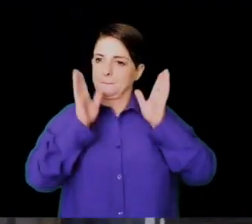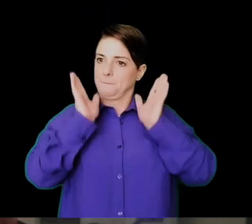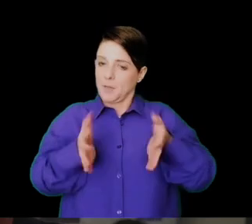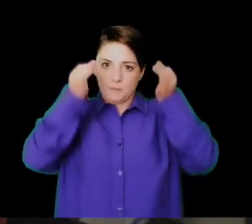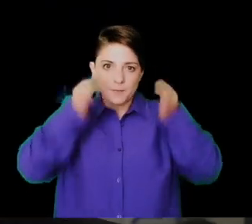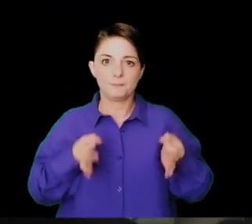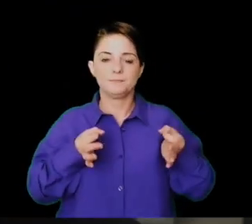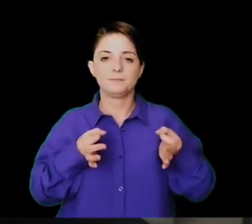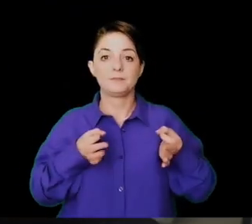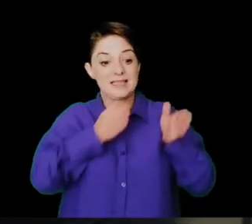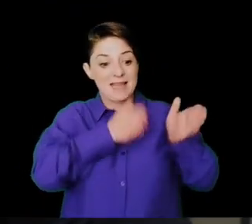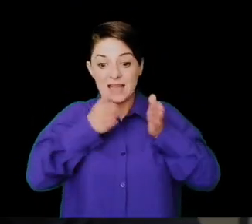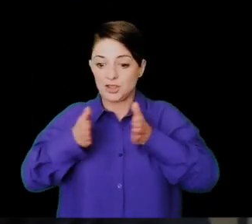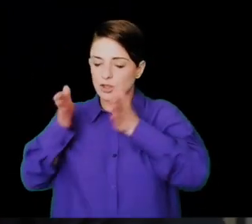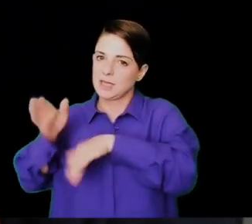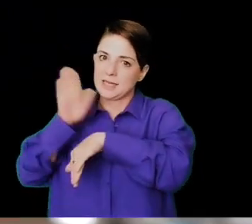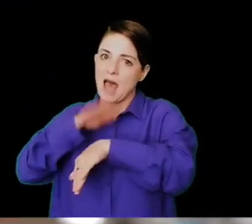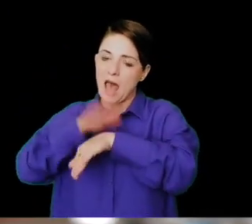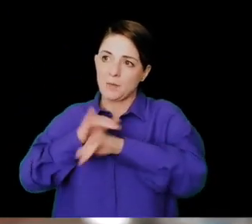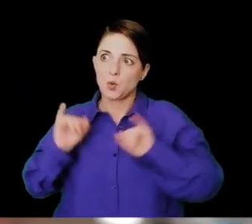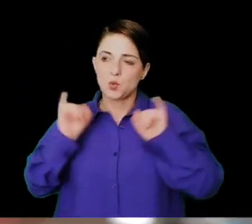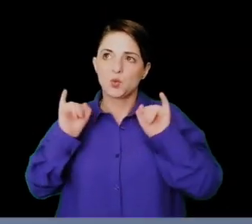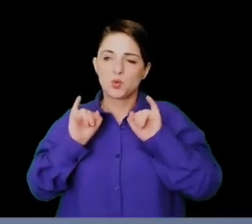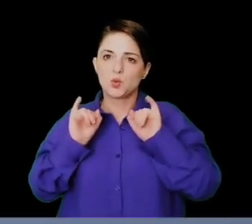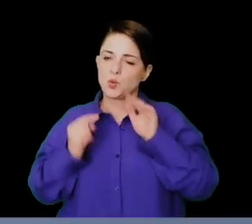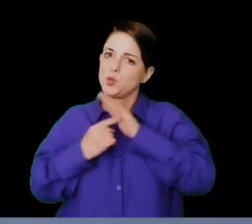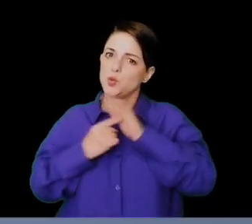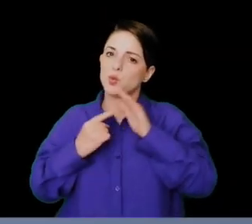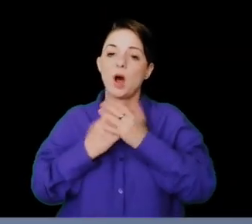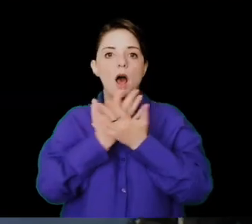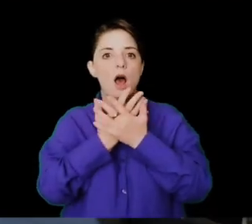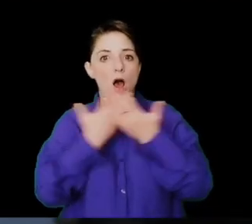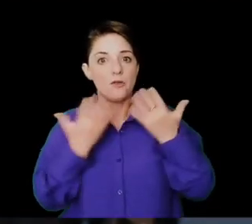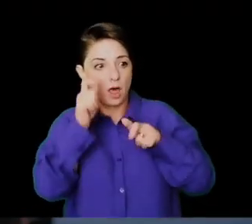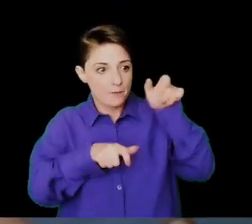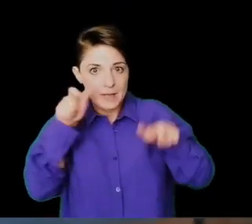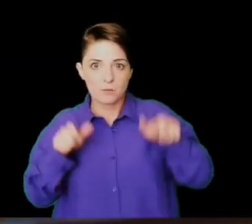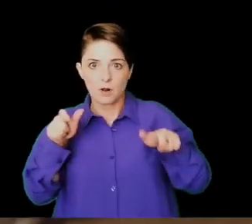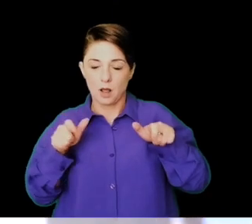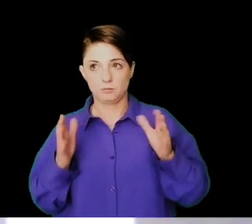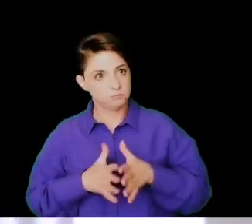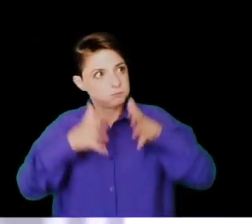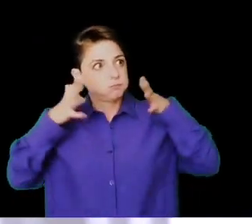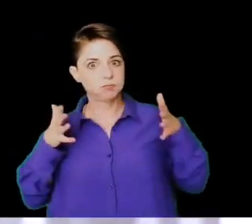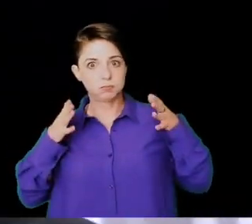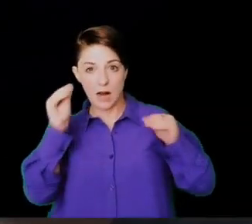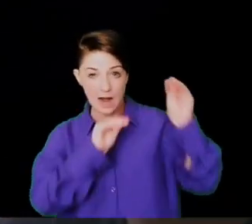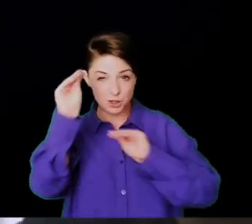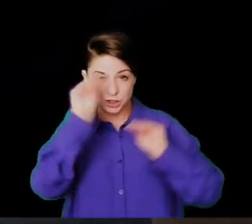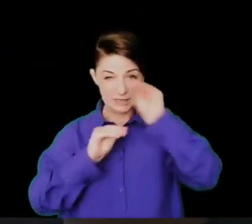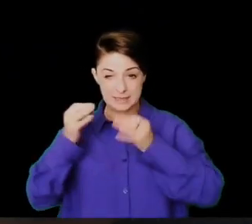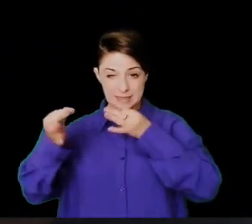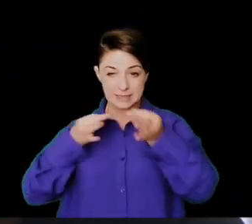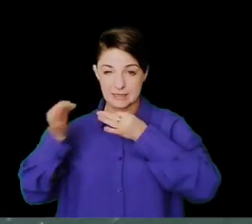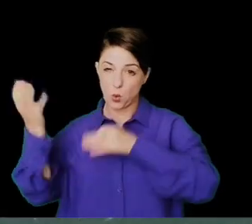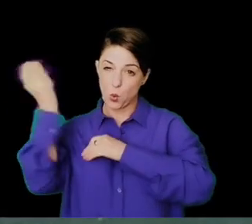What the team does now has to be just right, and each stage will be time critical. It's going to involve a lot of people and some major